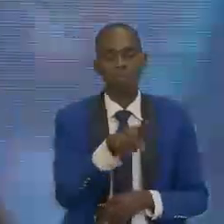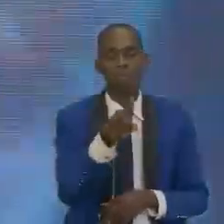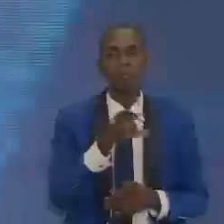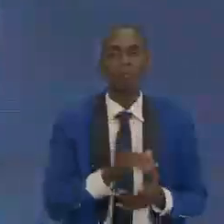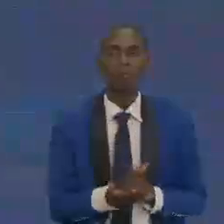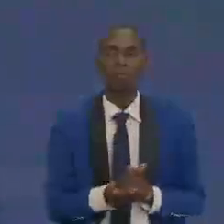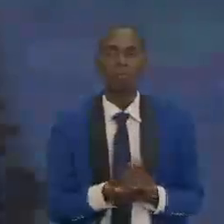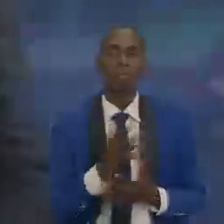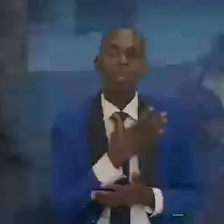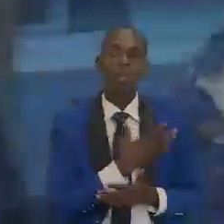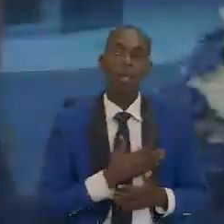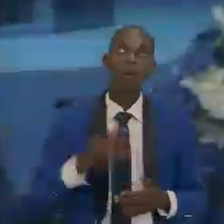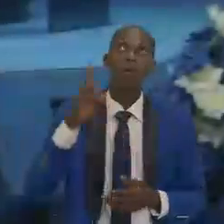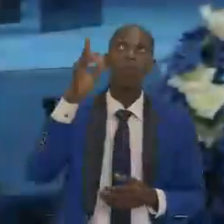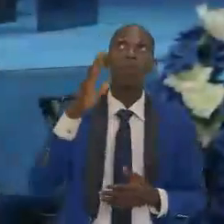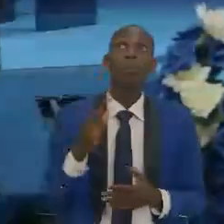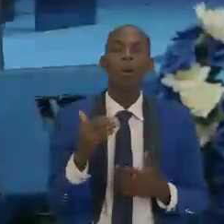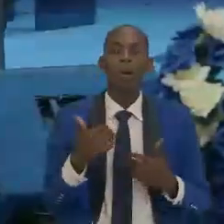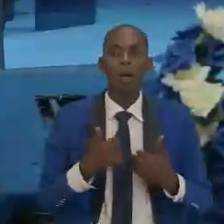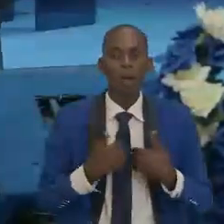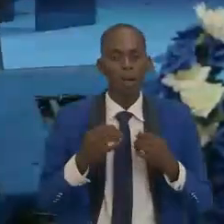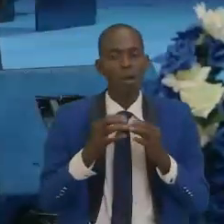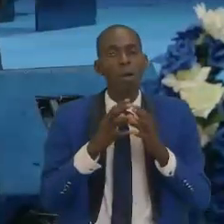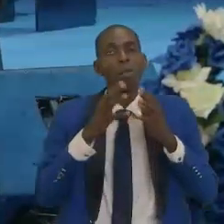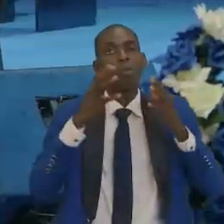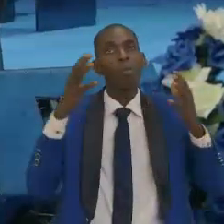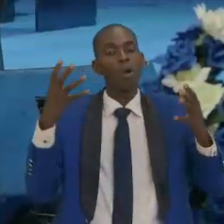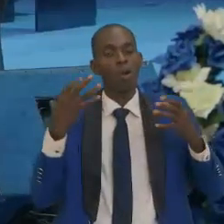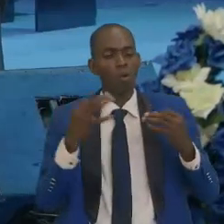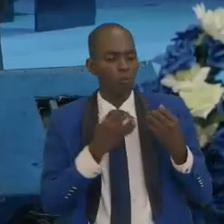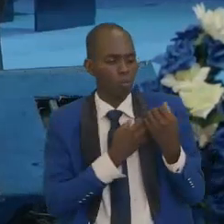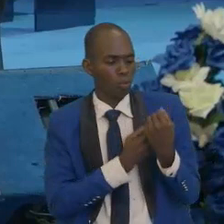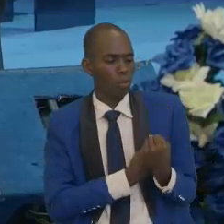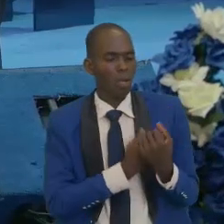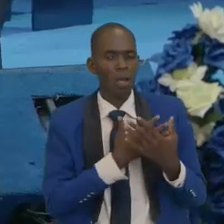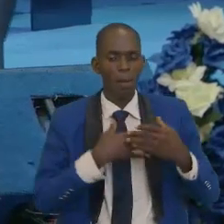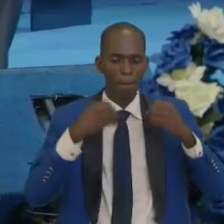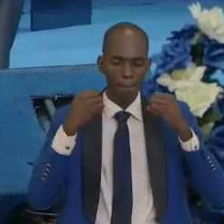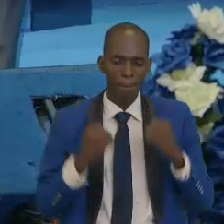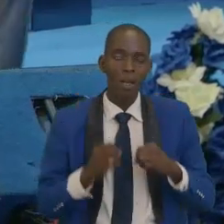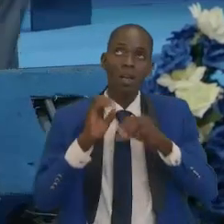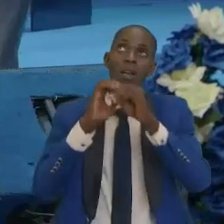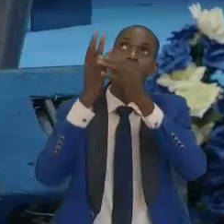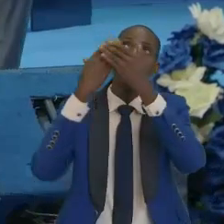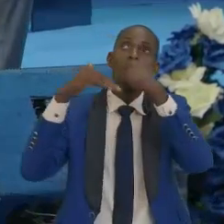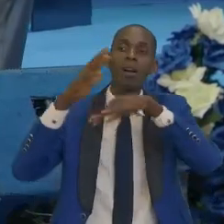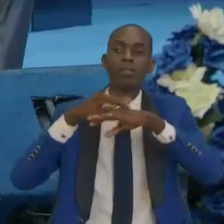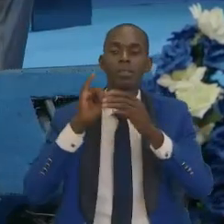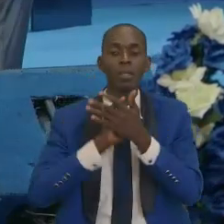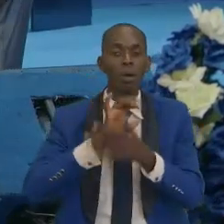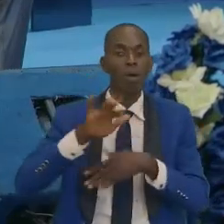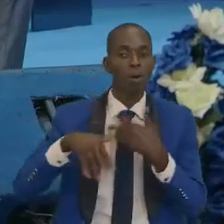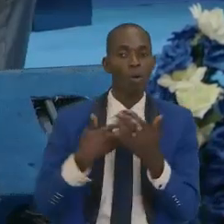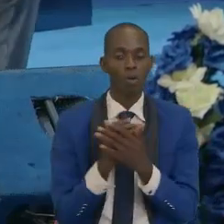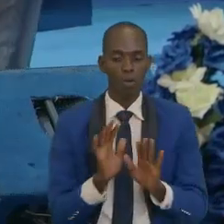And God has abundance of courage and power in heaven, that all your fears,